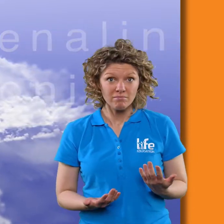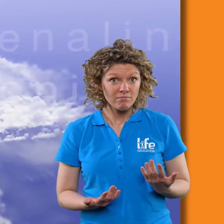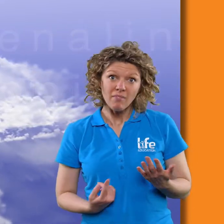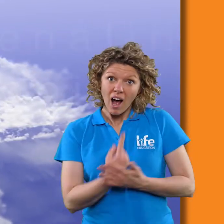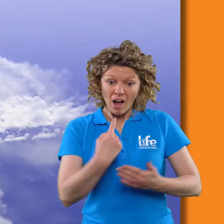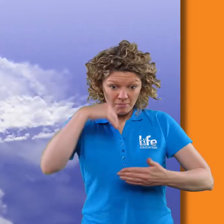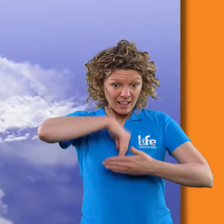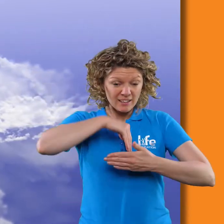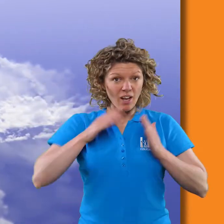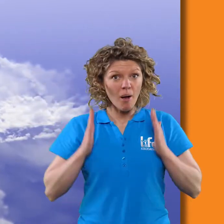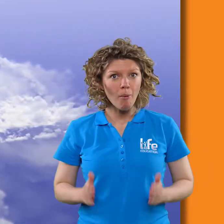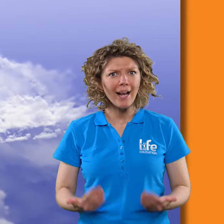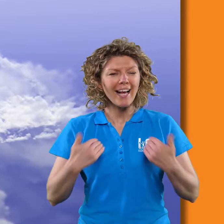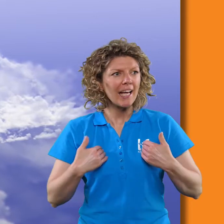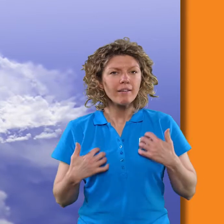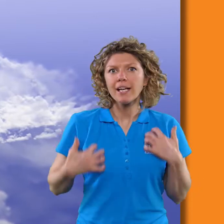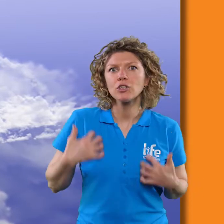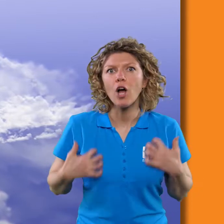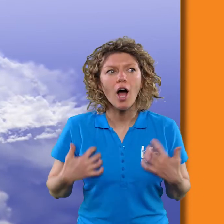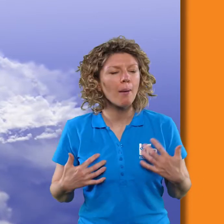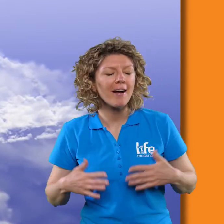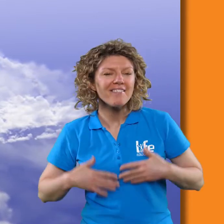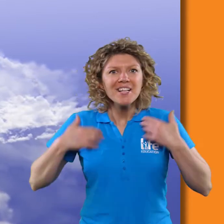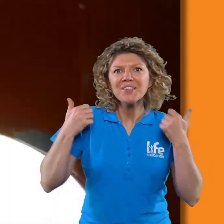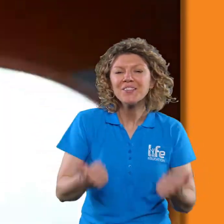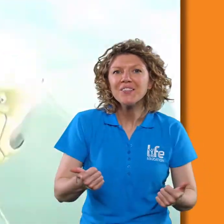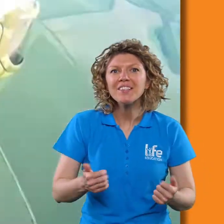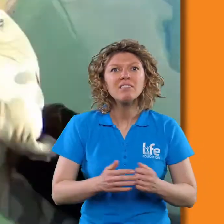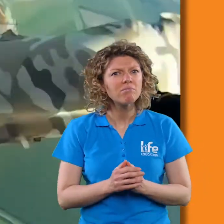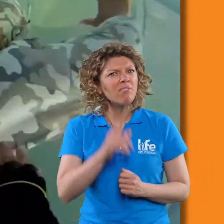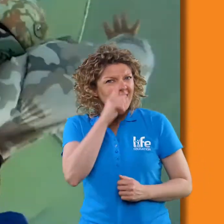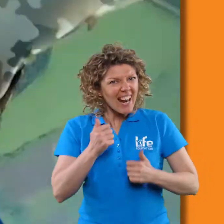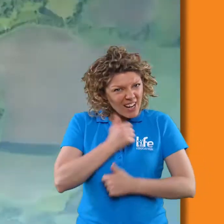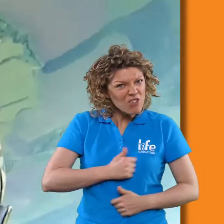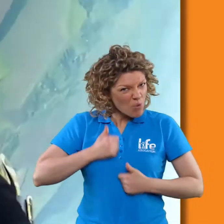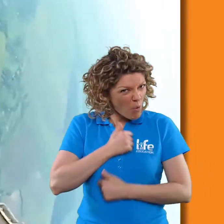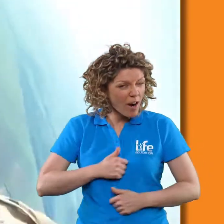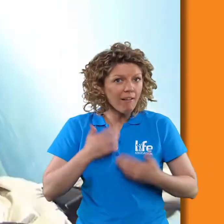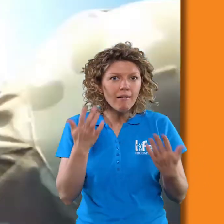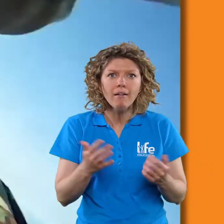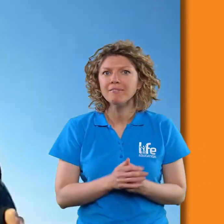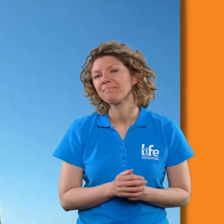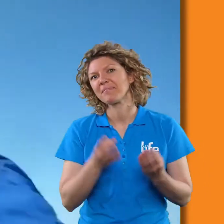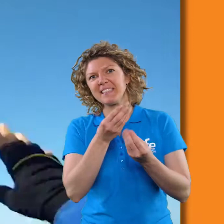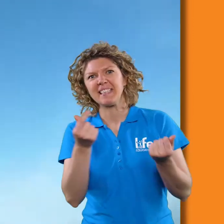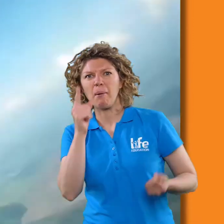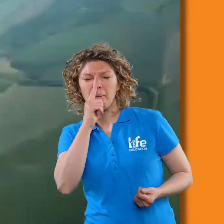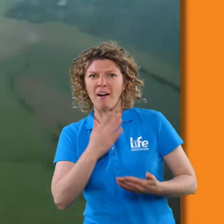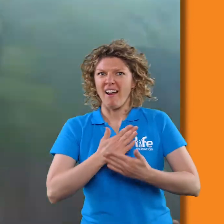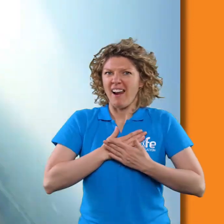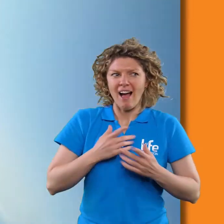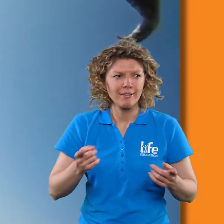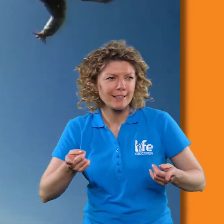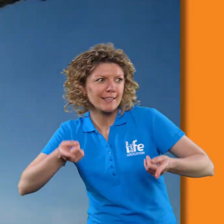exhilaration. These feelings can be enjoyable, so enjoyable that people may even put themselves in danger just